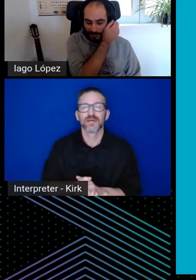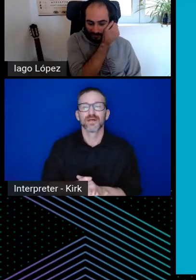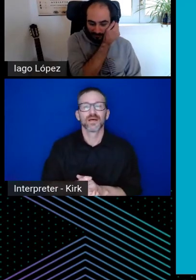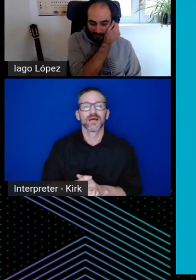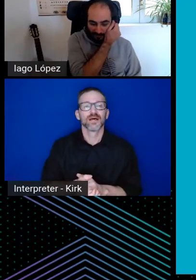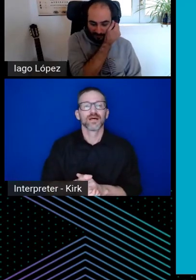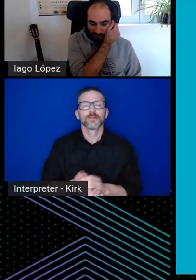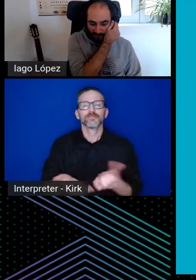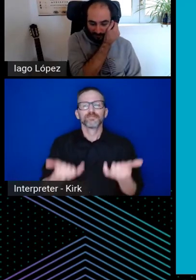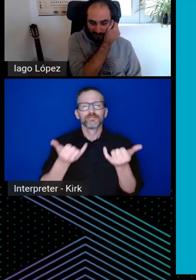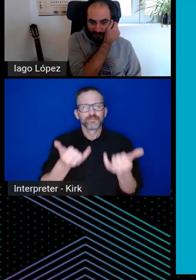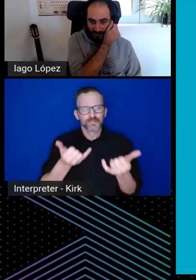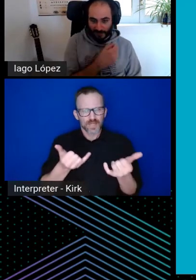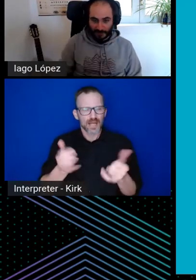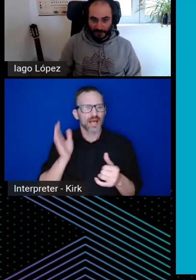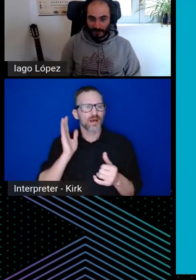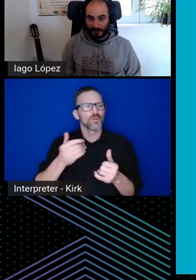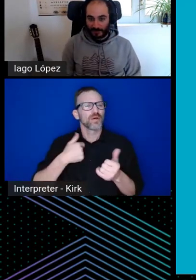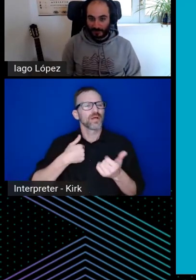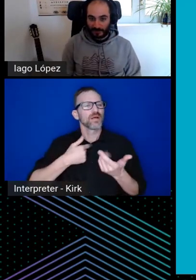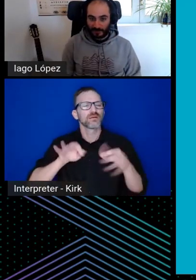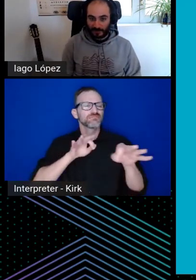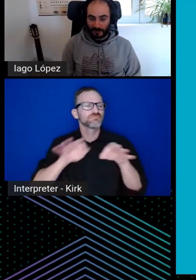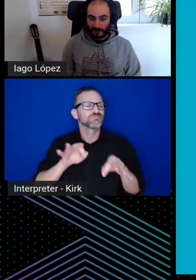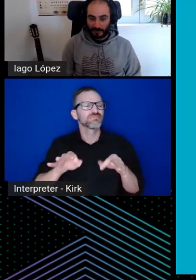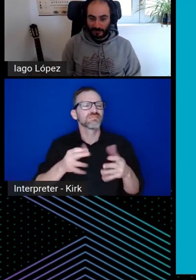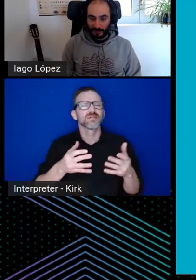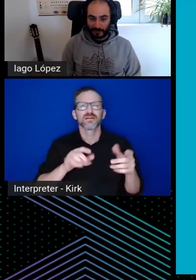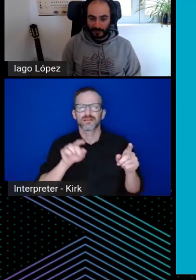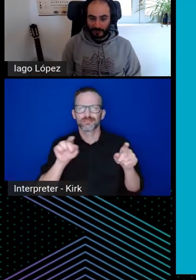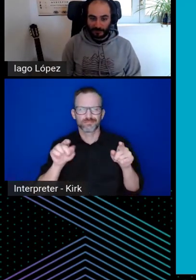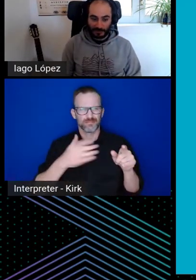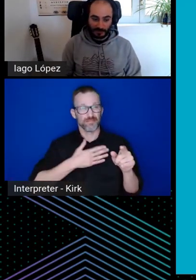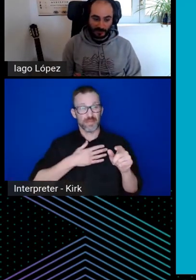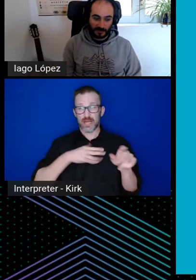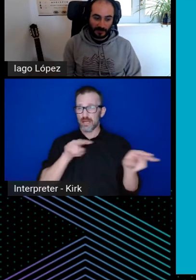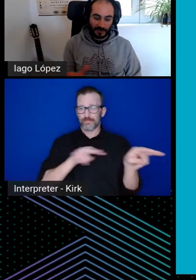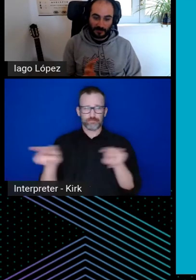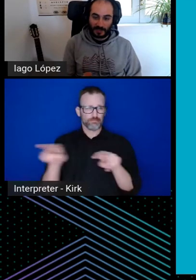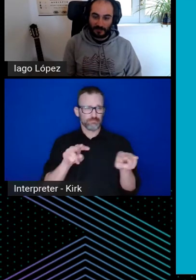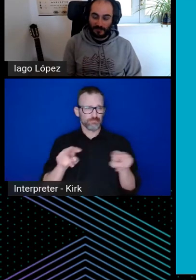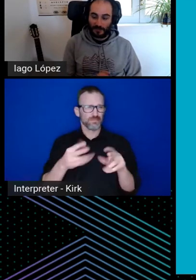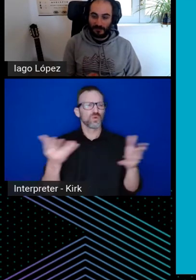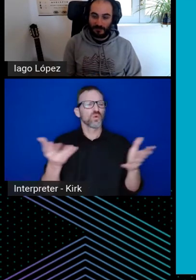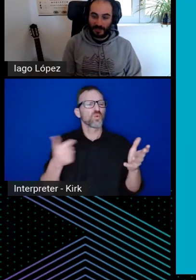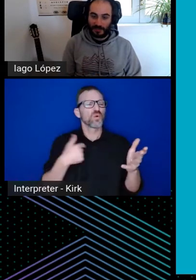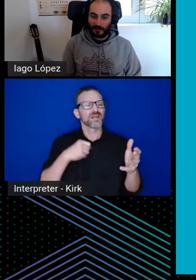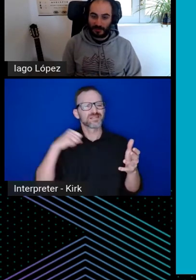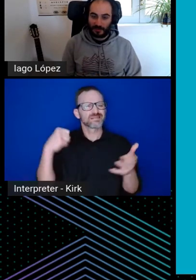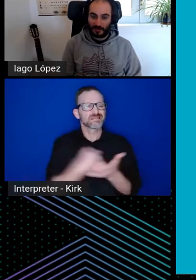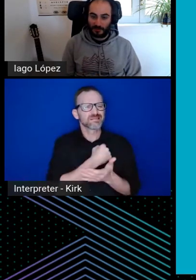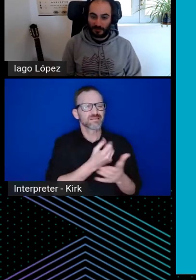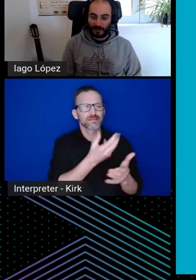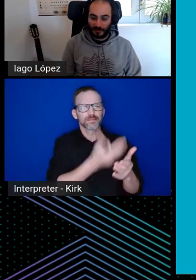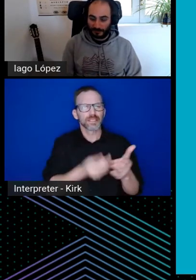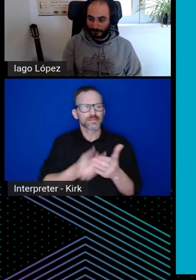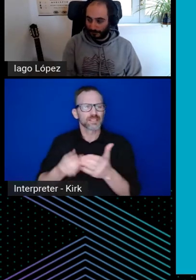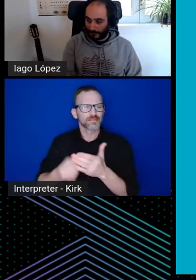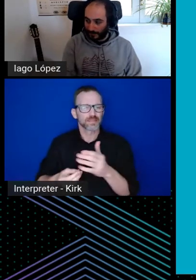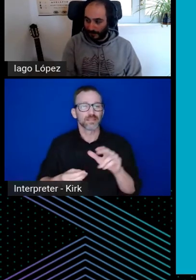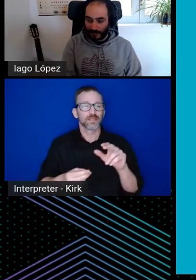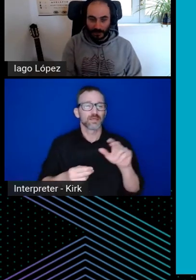So I want to talk a bit about what's missing in my point of view, so the integration of Nomad and Flatcar works